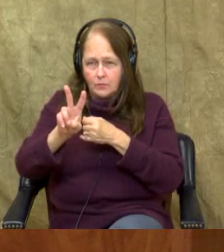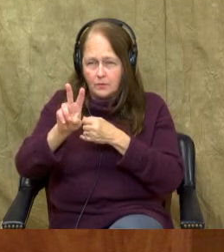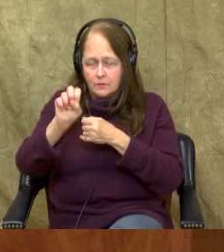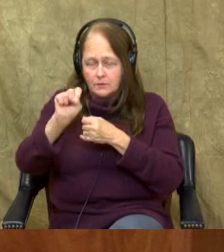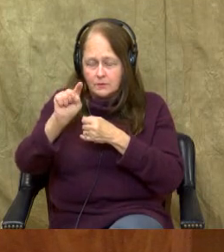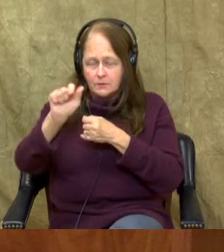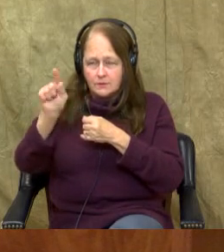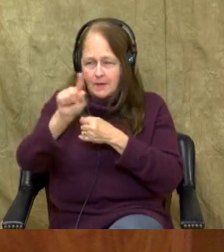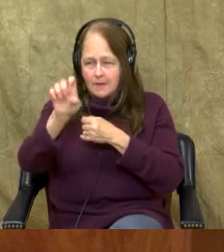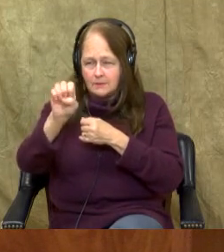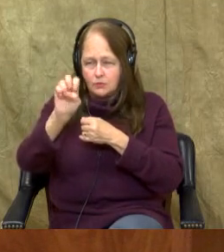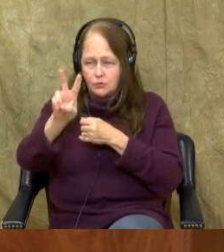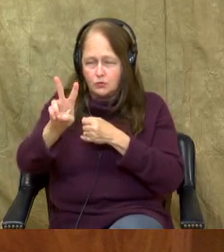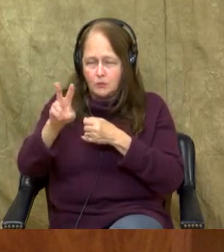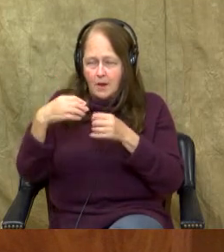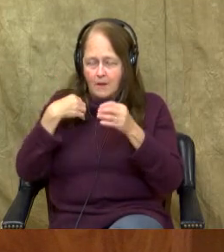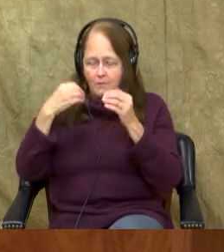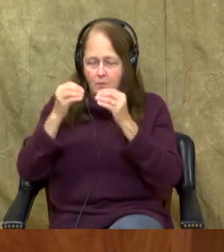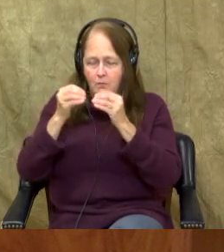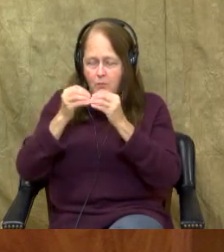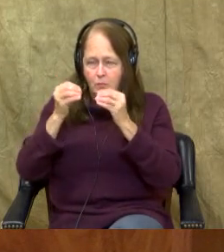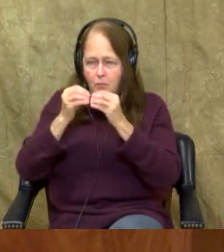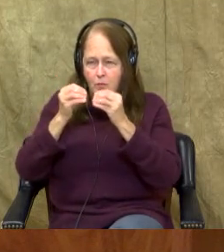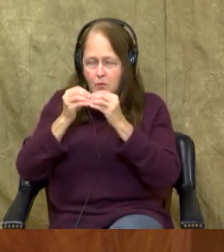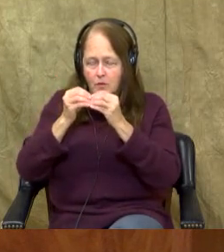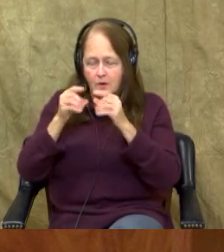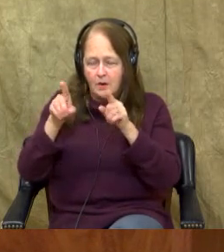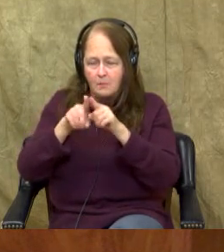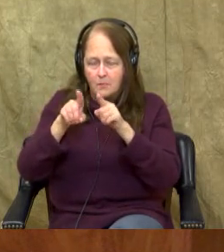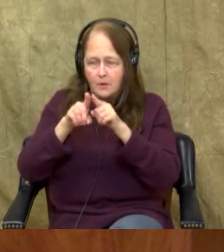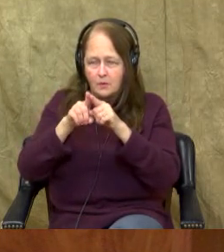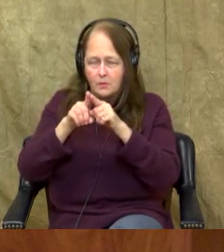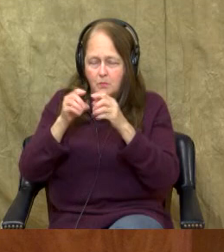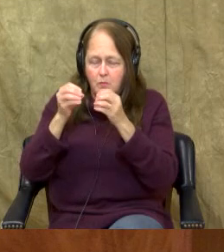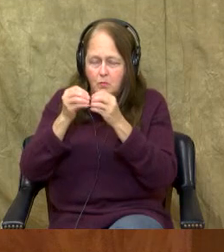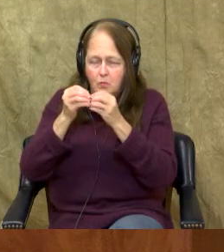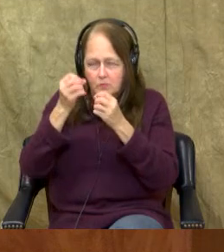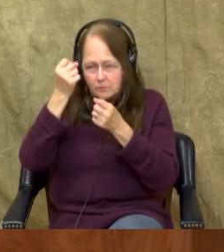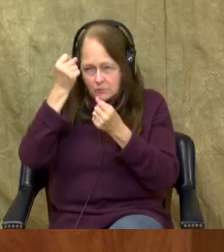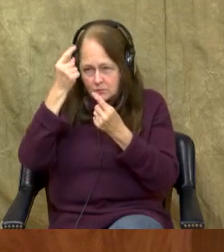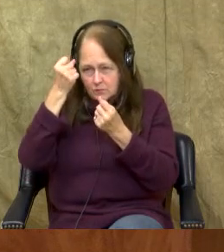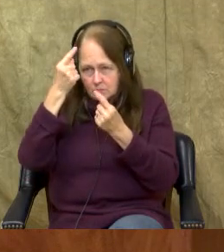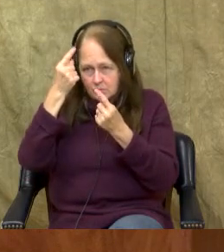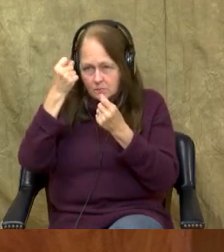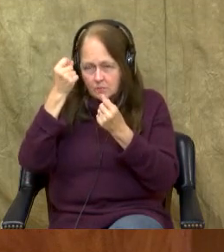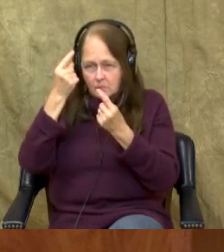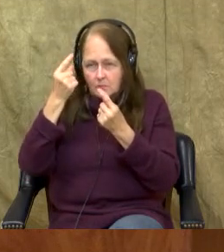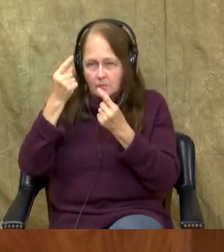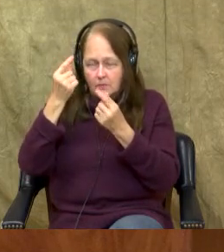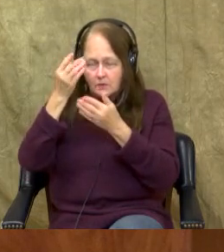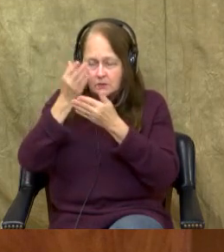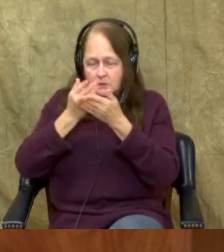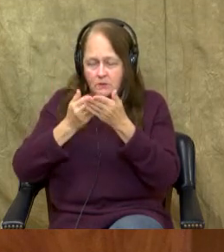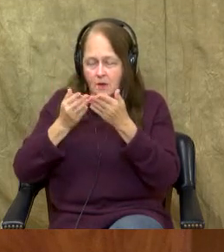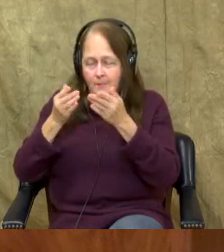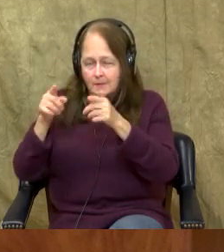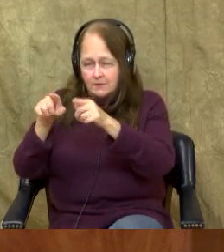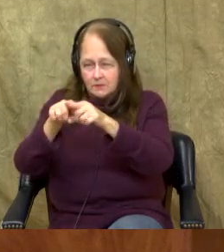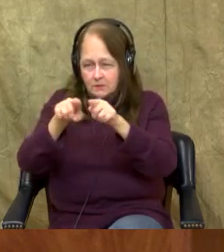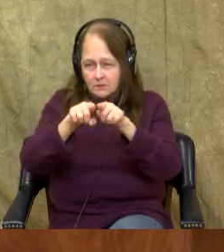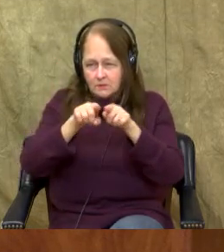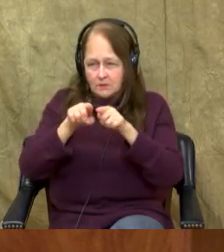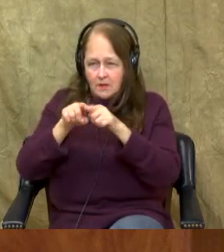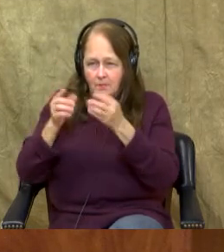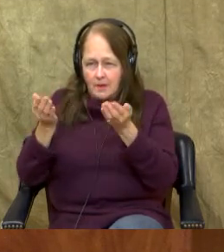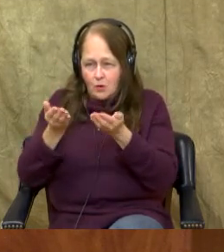Stanza 2 has more concrete comparisons with questions. So there's something similar here. We're